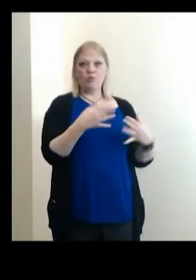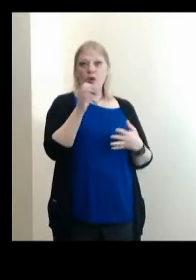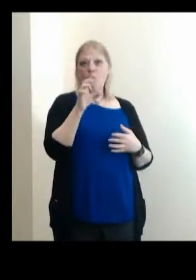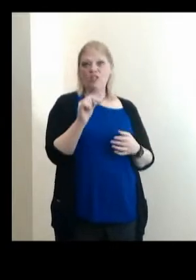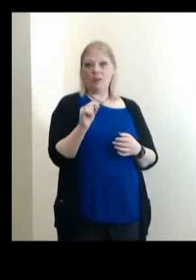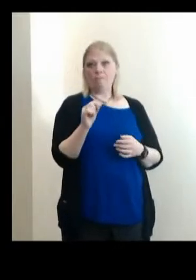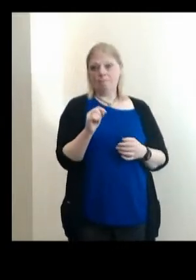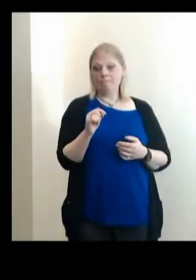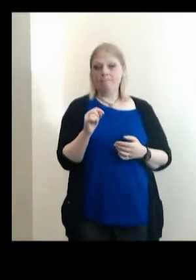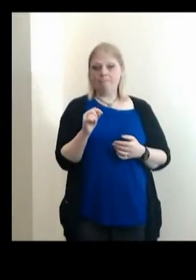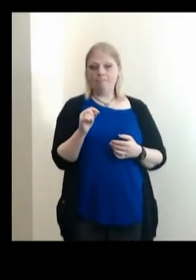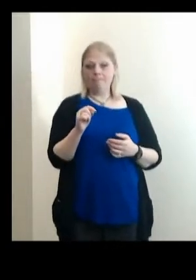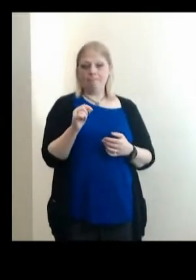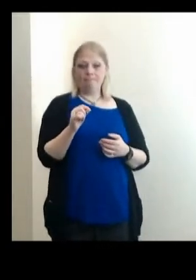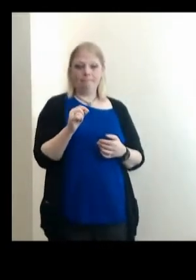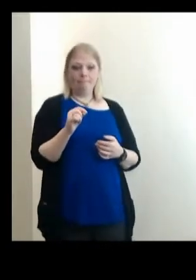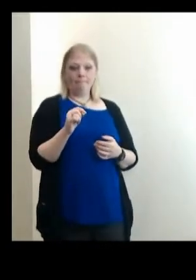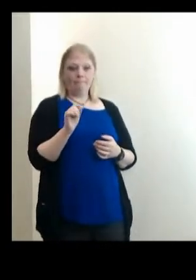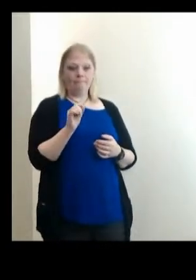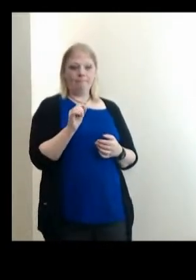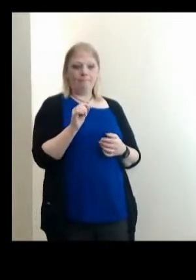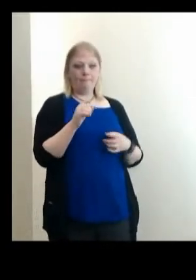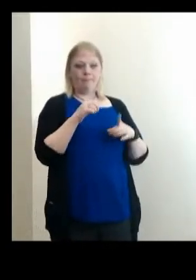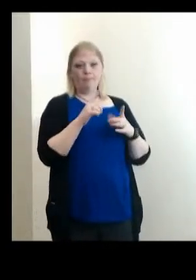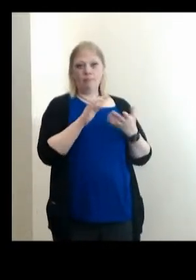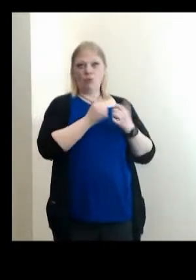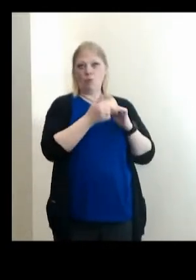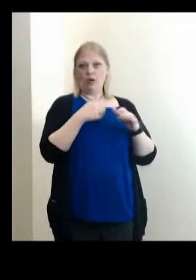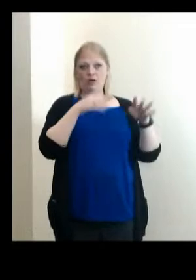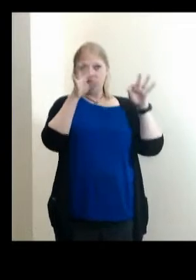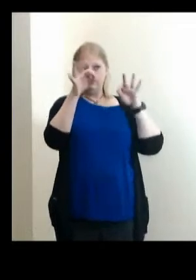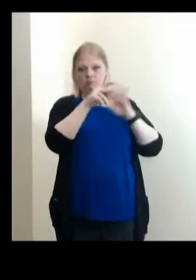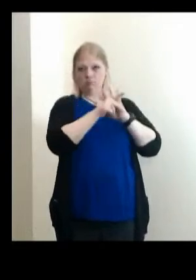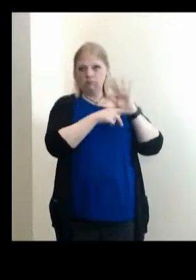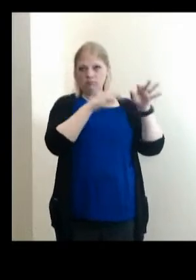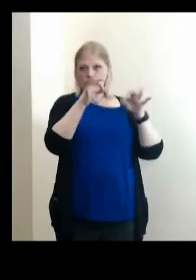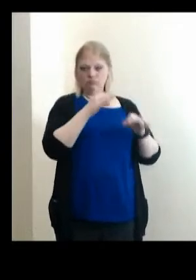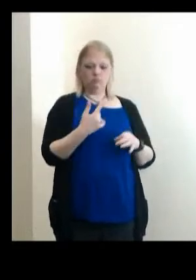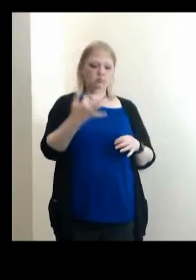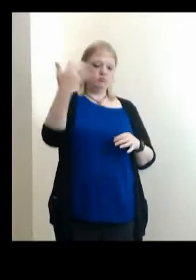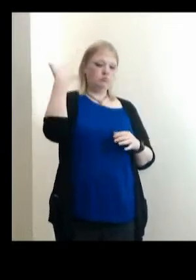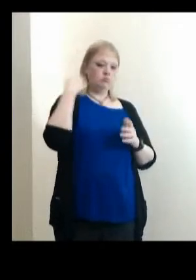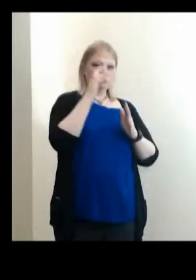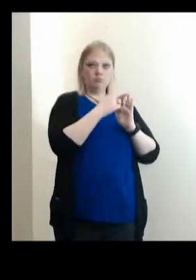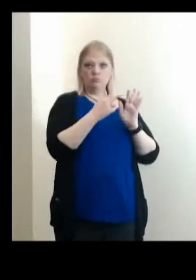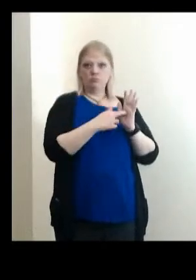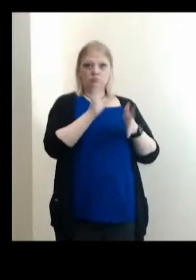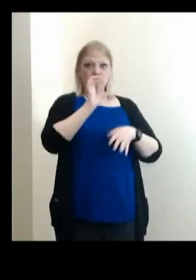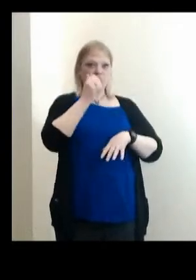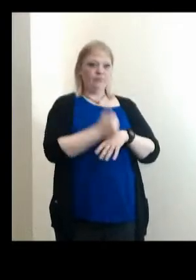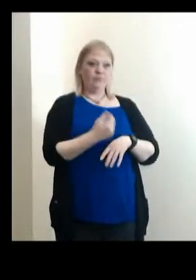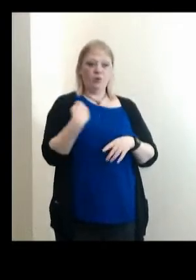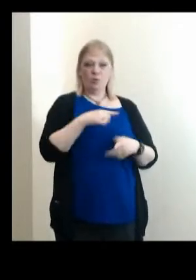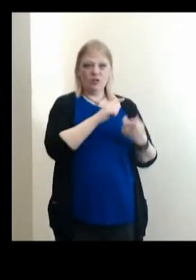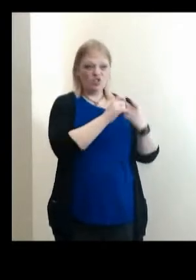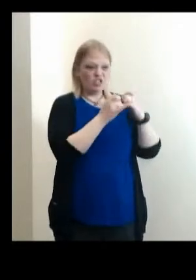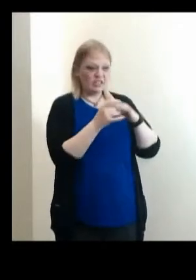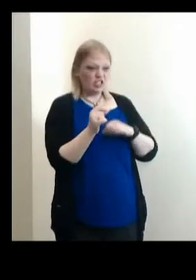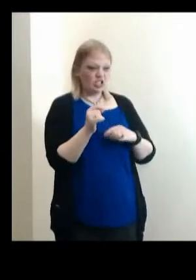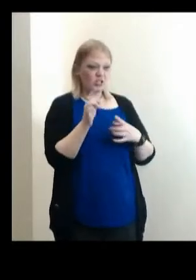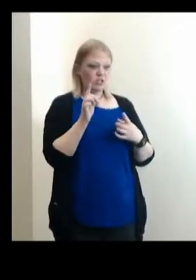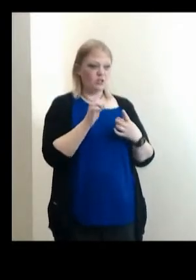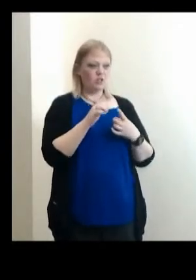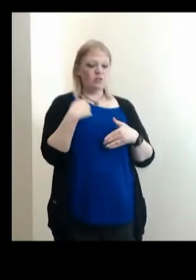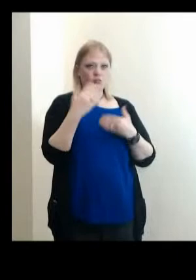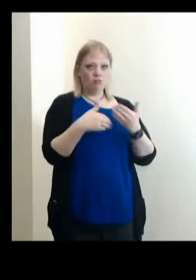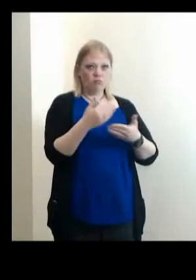our MCs are described. This goes back to a rule that was in place a long time ago. We changed it to change it